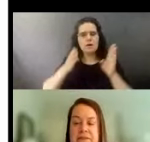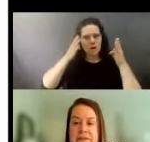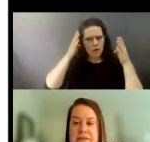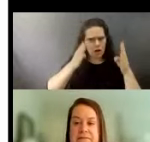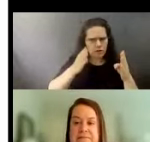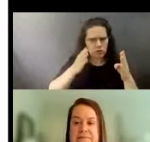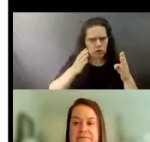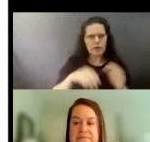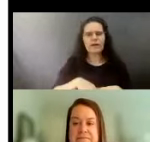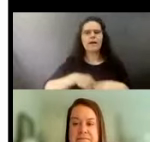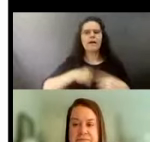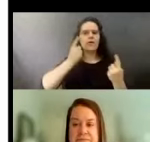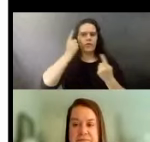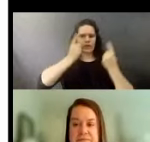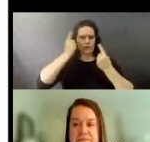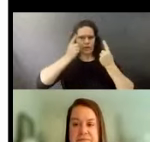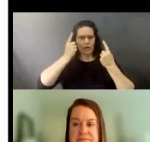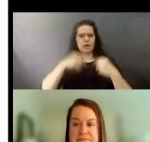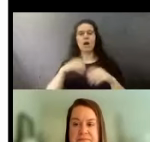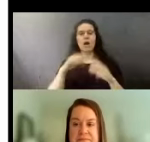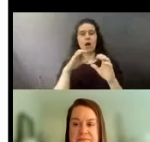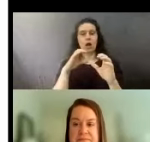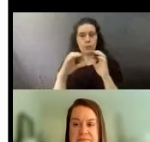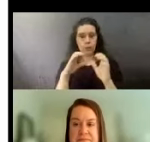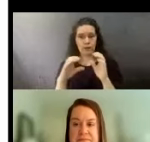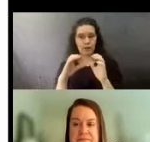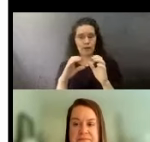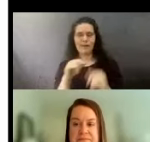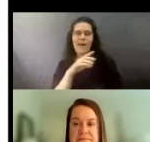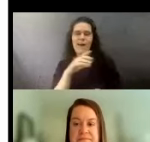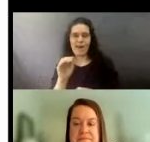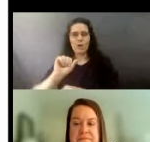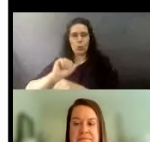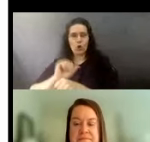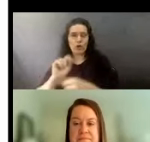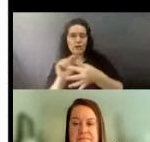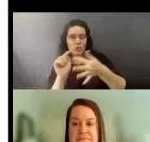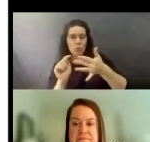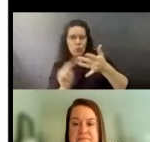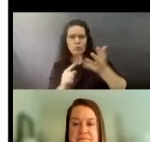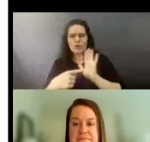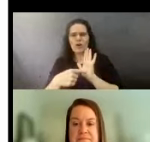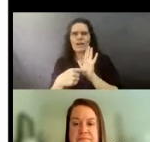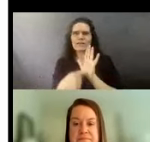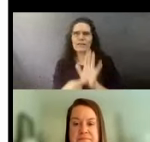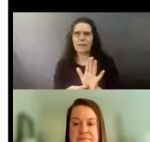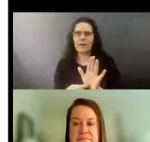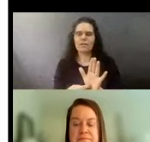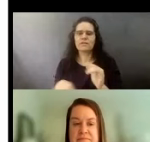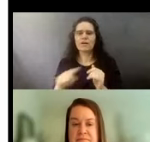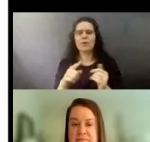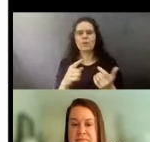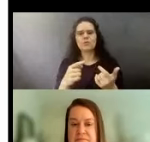thinking, communicating, and working. And so those, some of those major